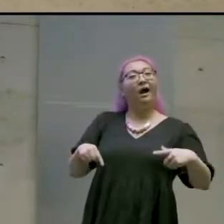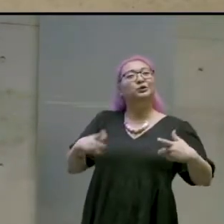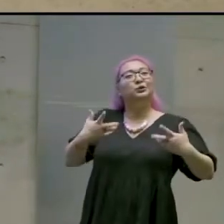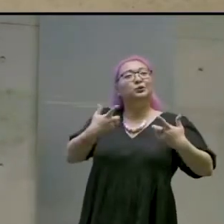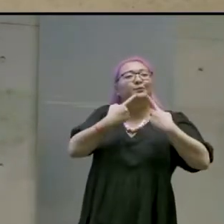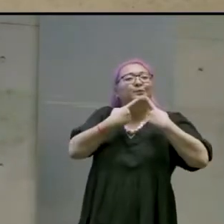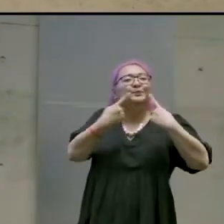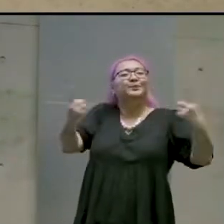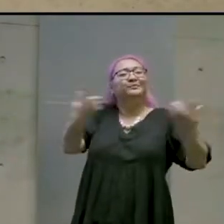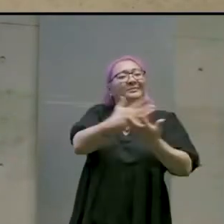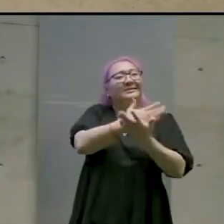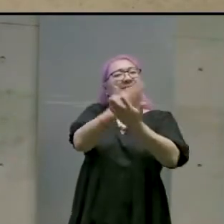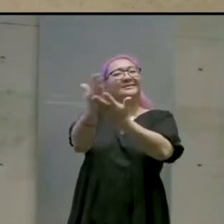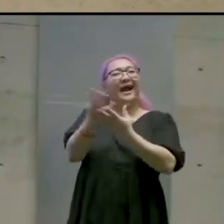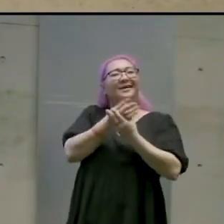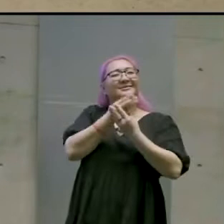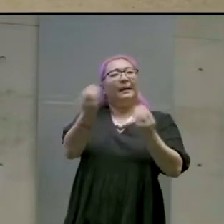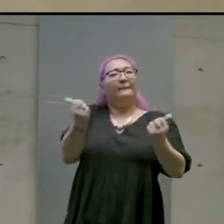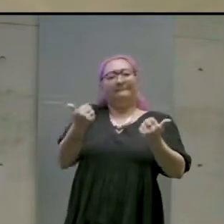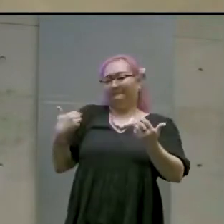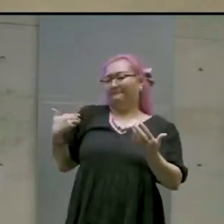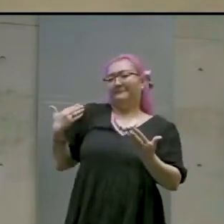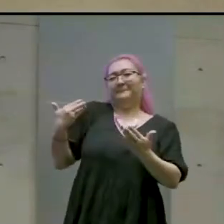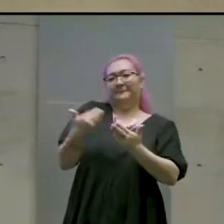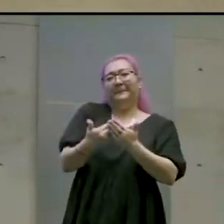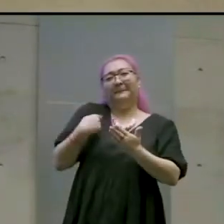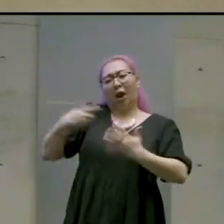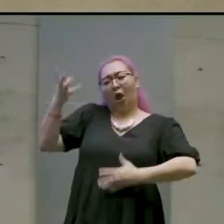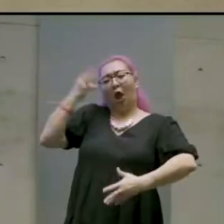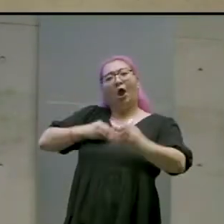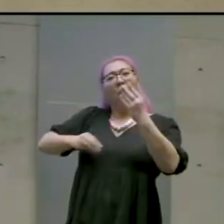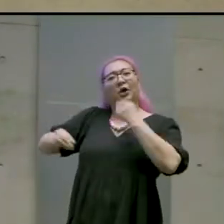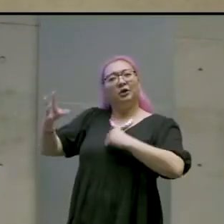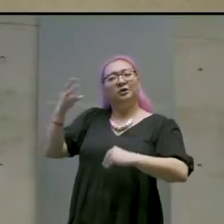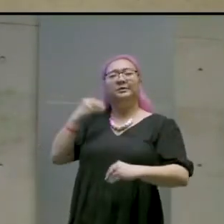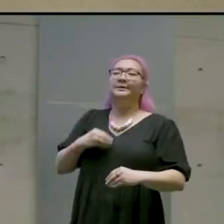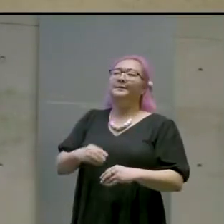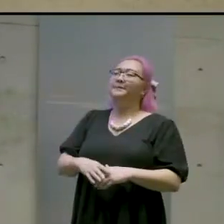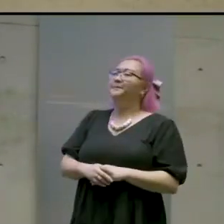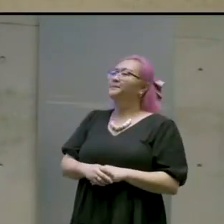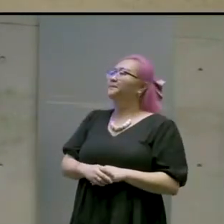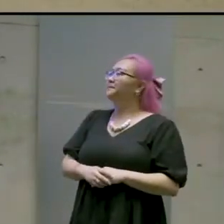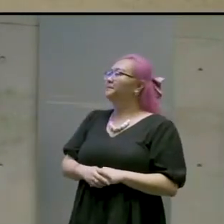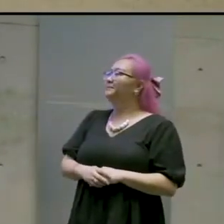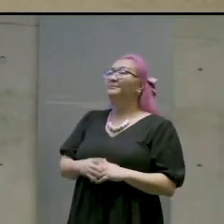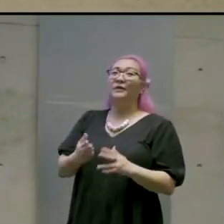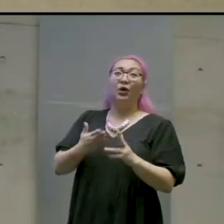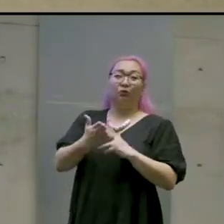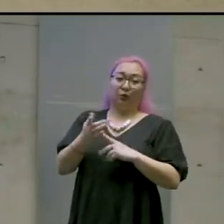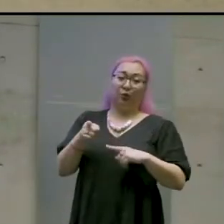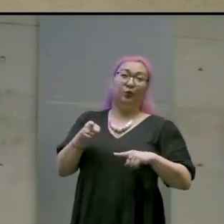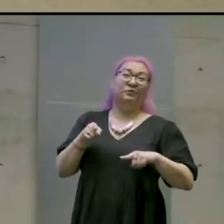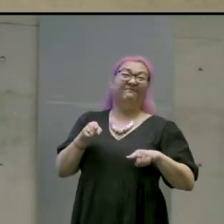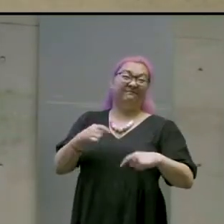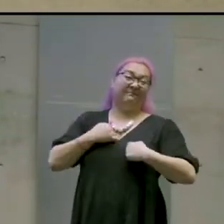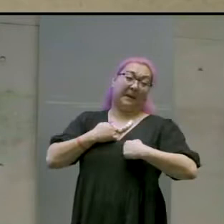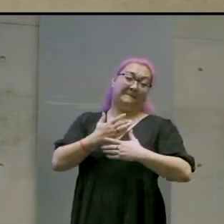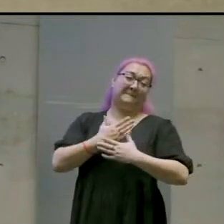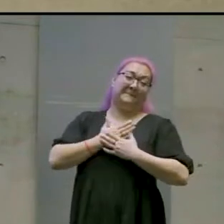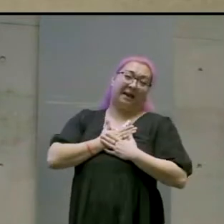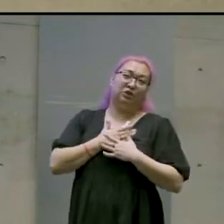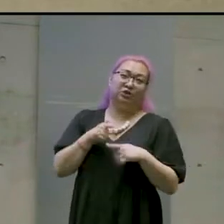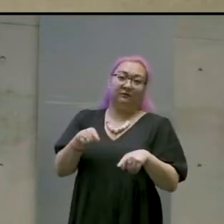the things that I learned over the past many years through this sort of passion for